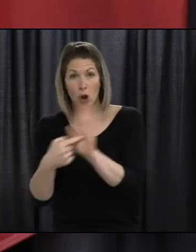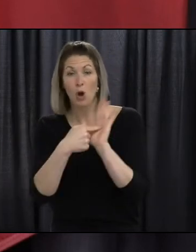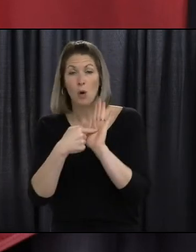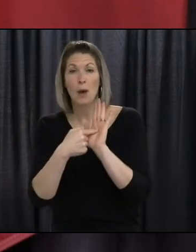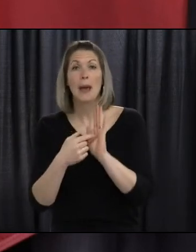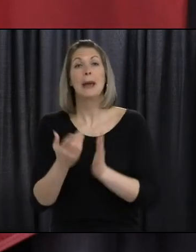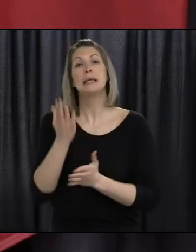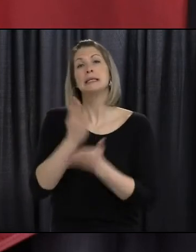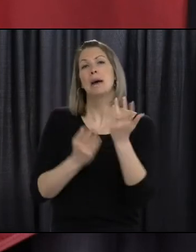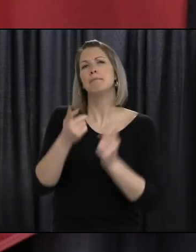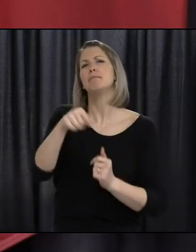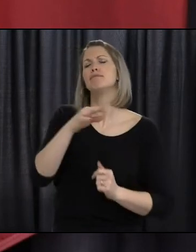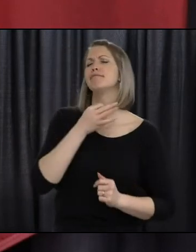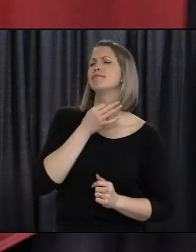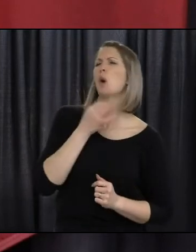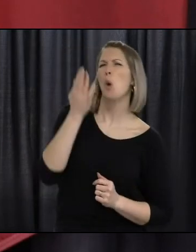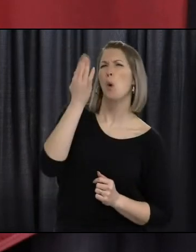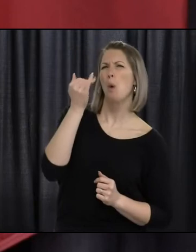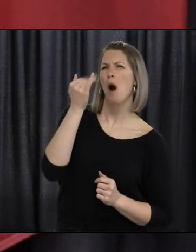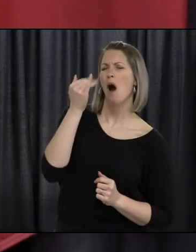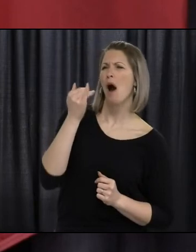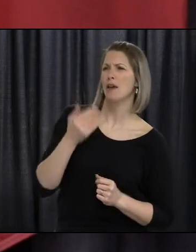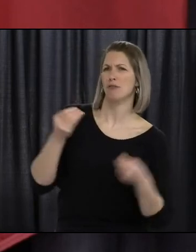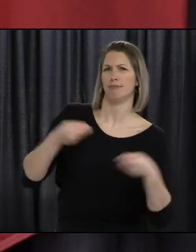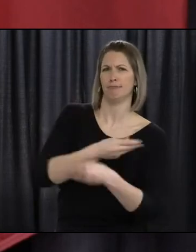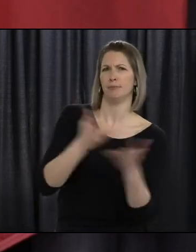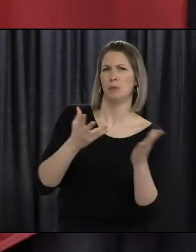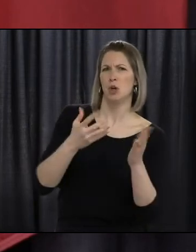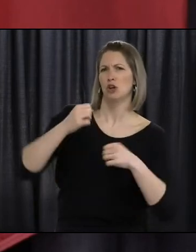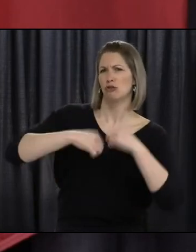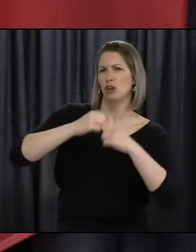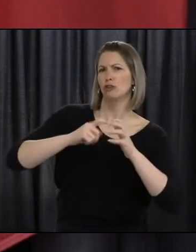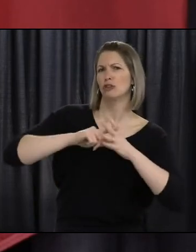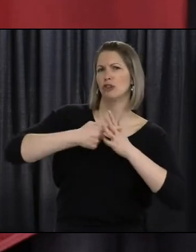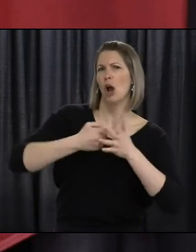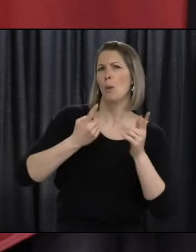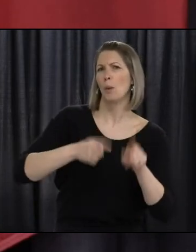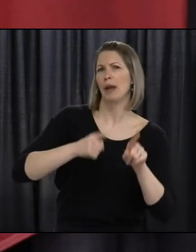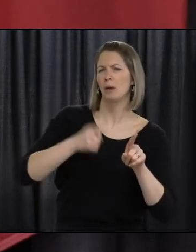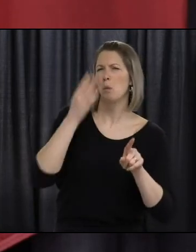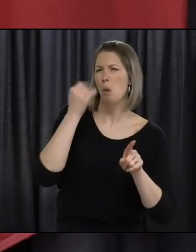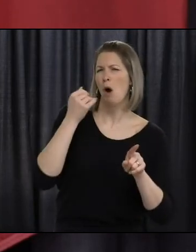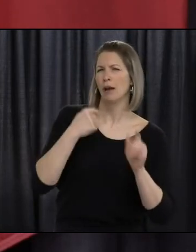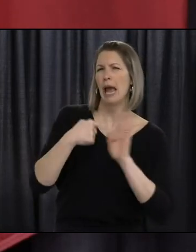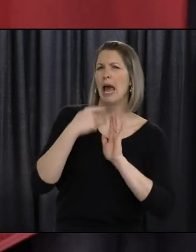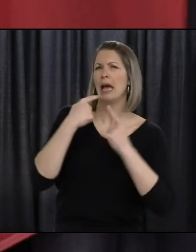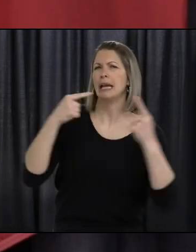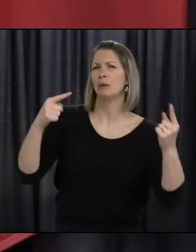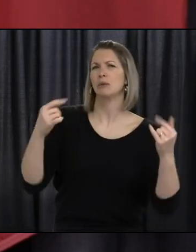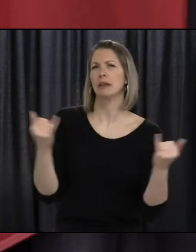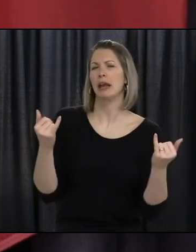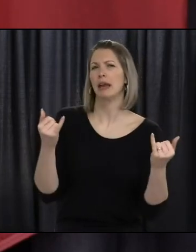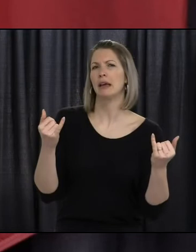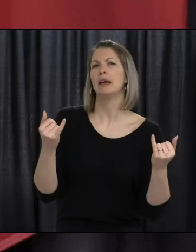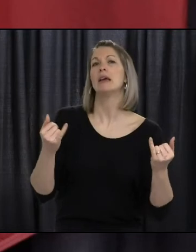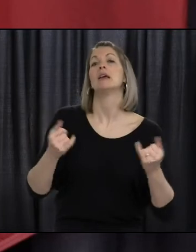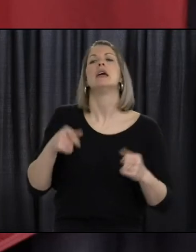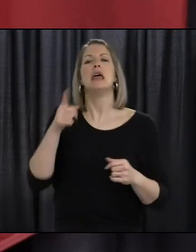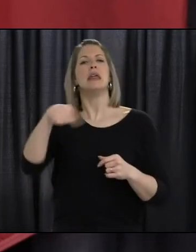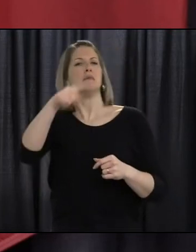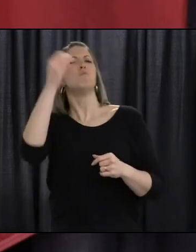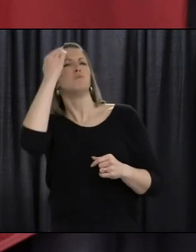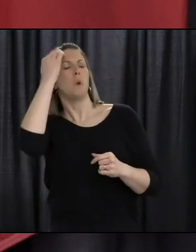allow contractors to prepare and start work when the construction season begins. Now, what we must all keep in